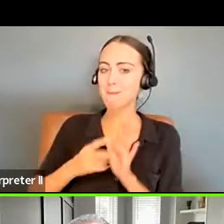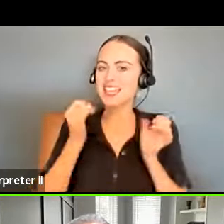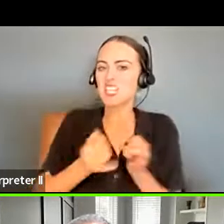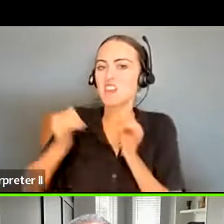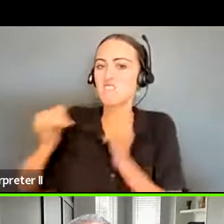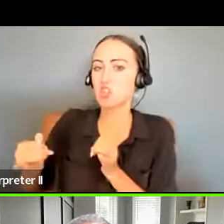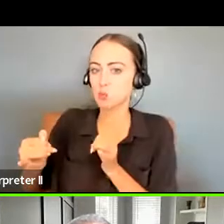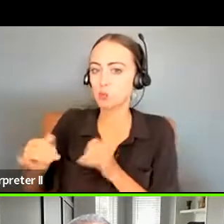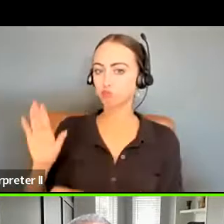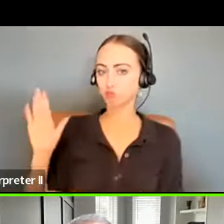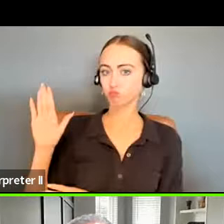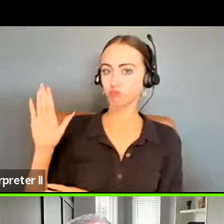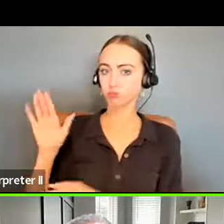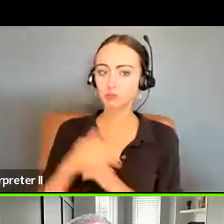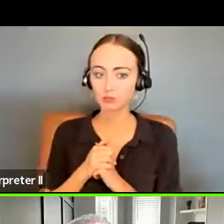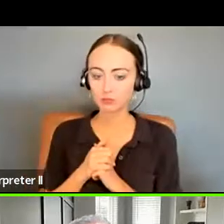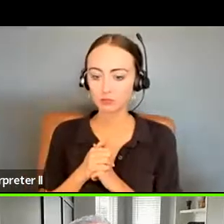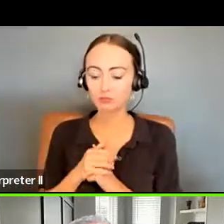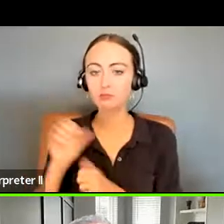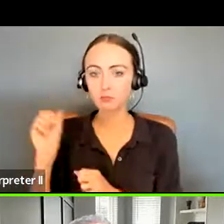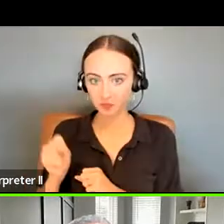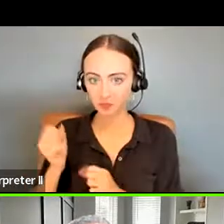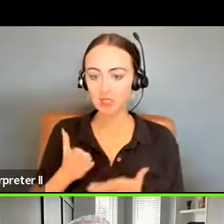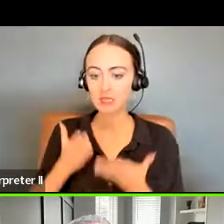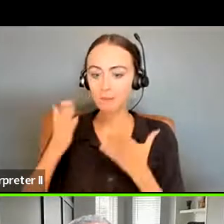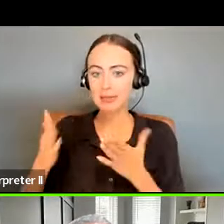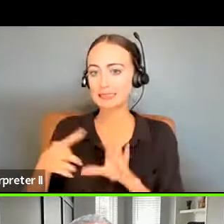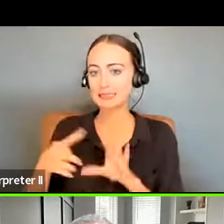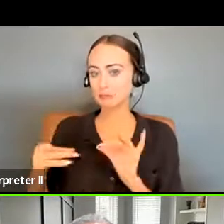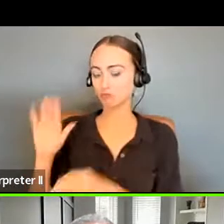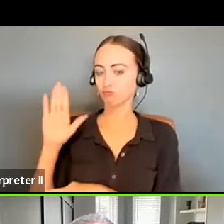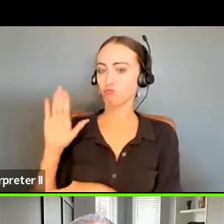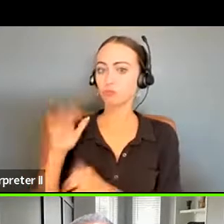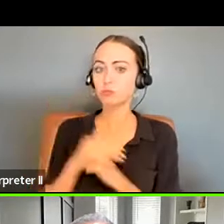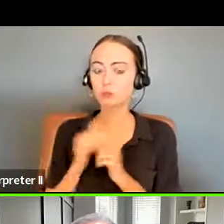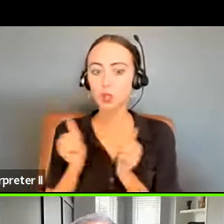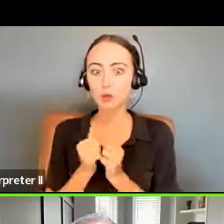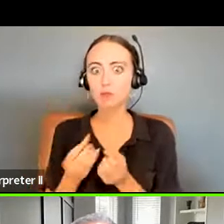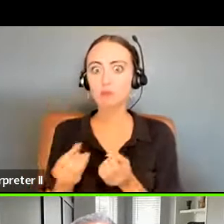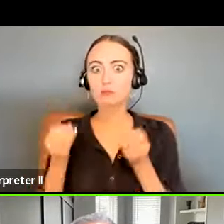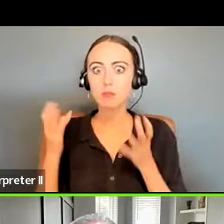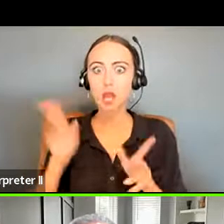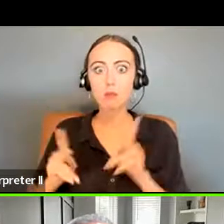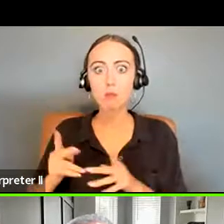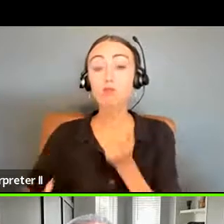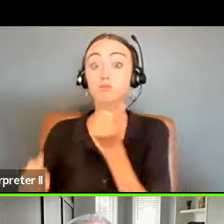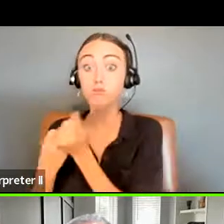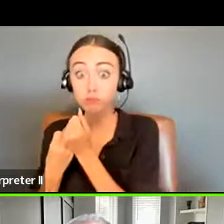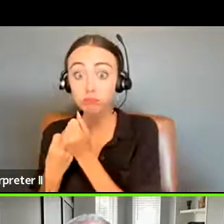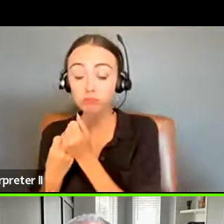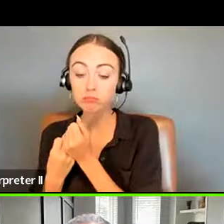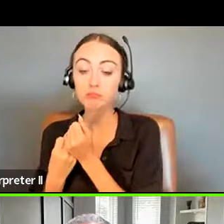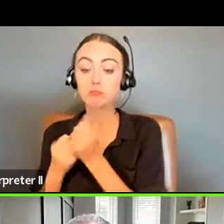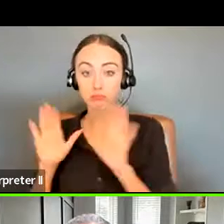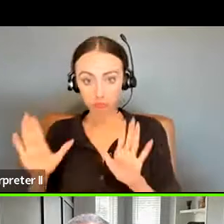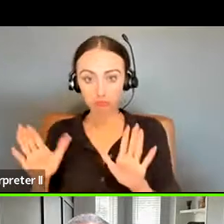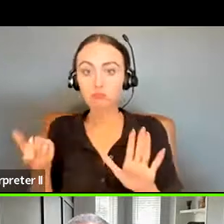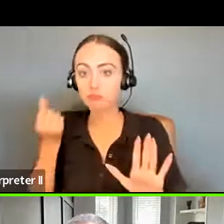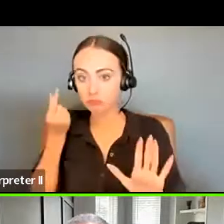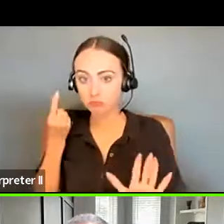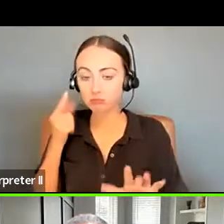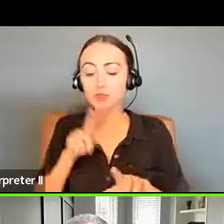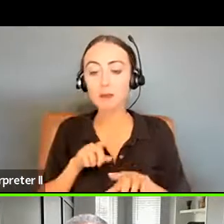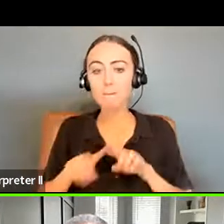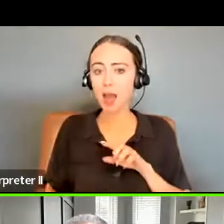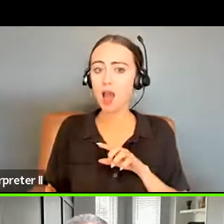testified. WABA and Gregory Washington both submitted testimony with a list of a bunch of people who supported it. So I want to make sure that's reflected. But